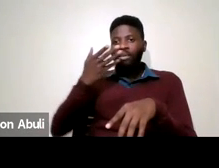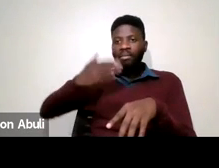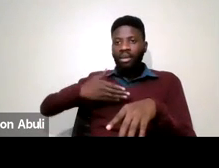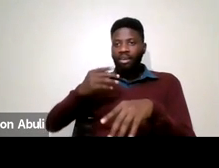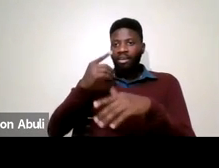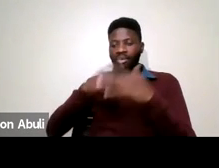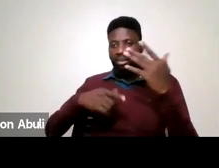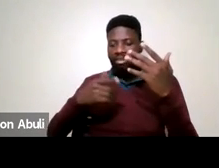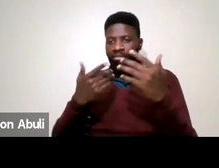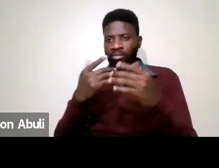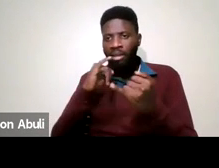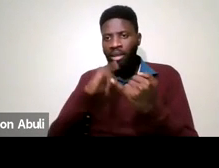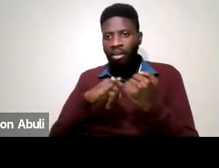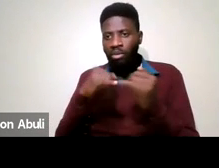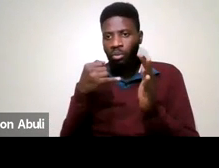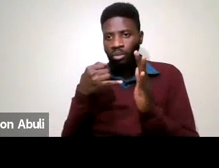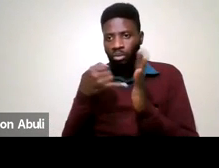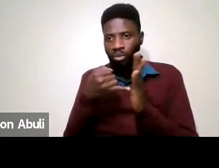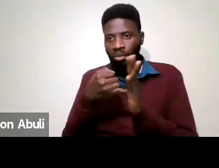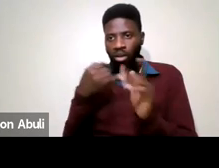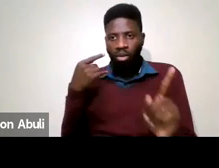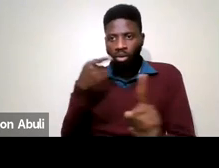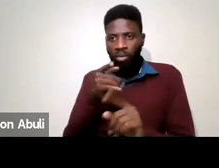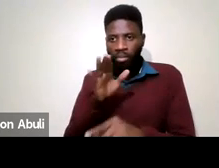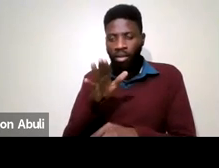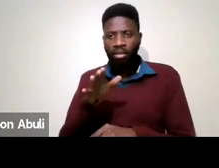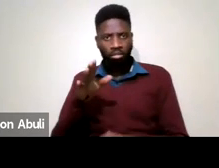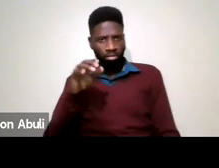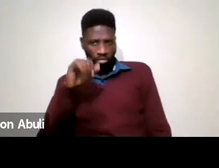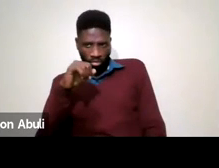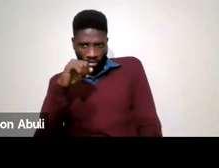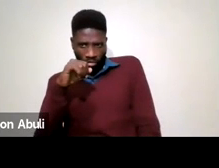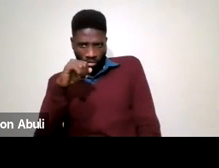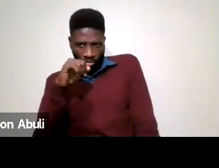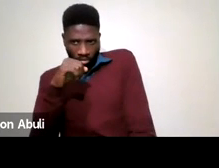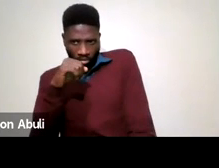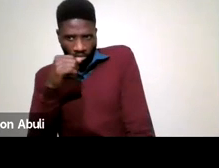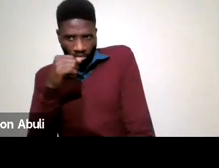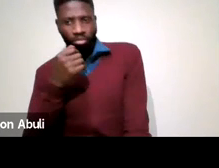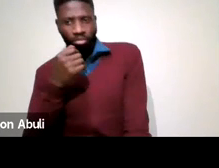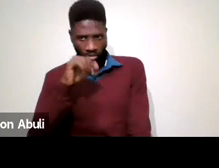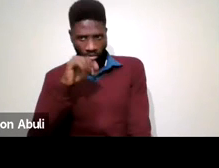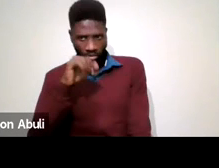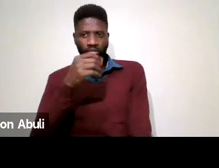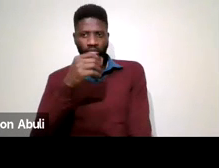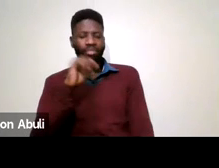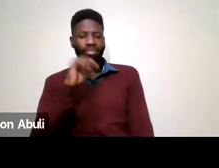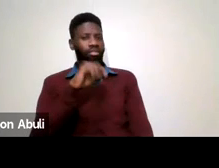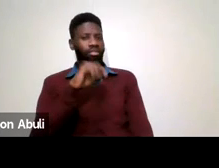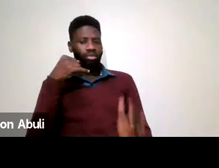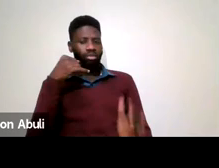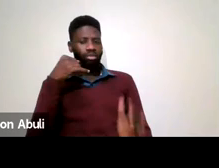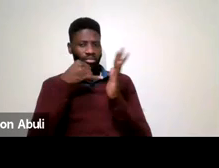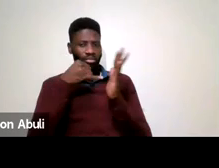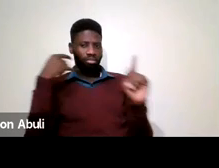Is getting married part of your goals? Yes. Yeah. Yes, it's not easy finding